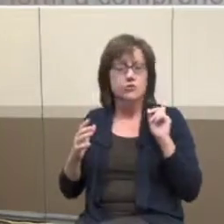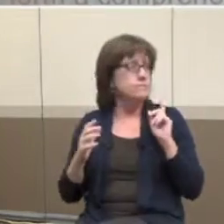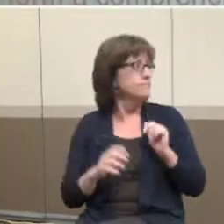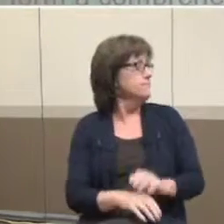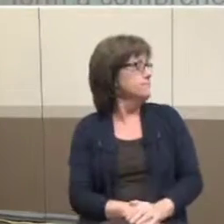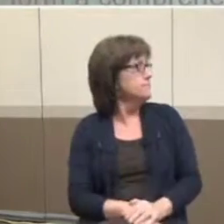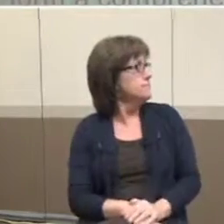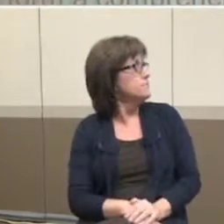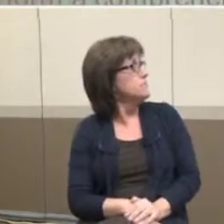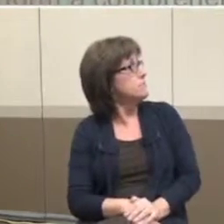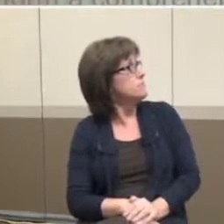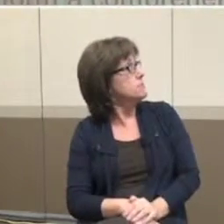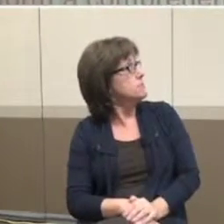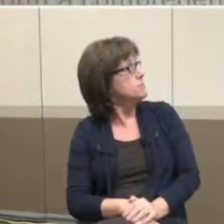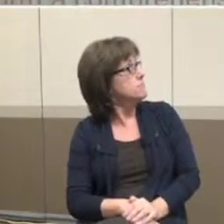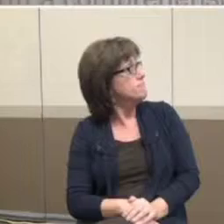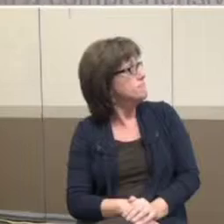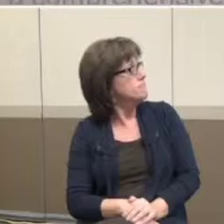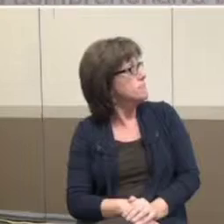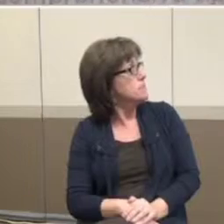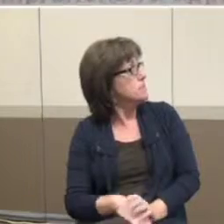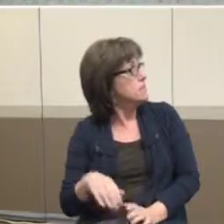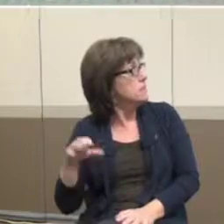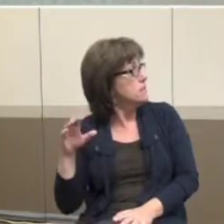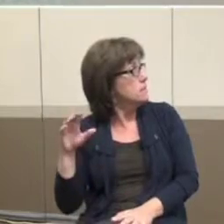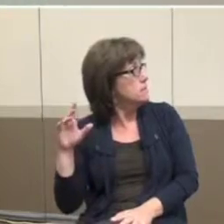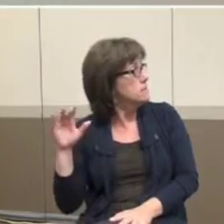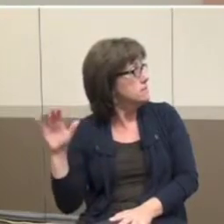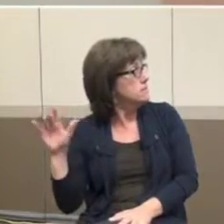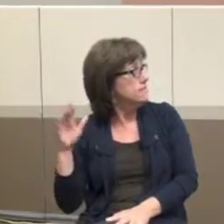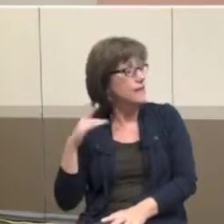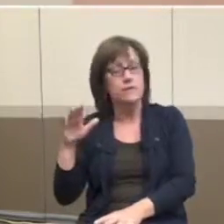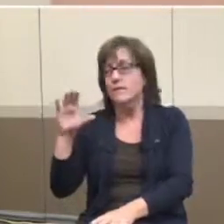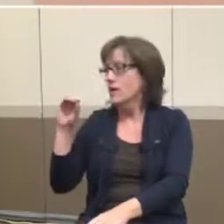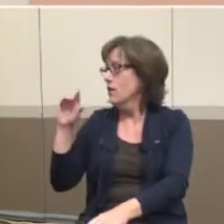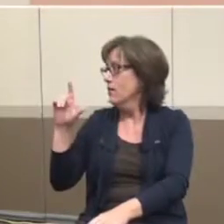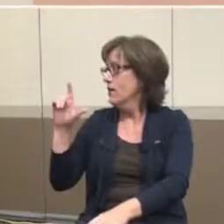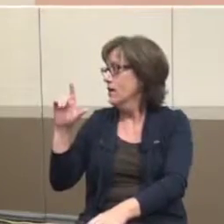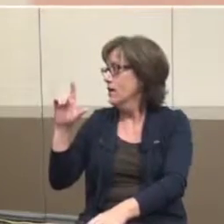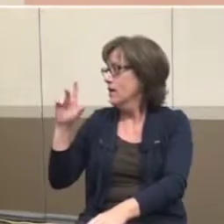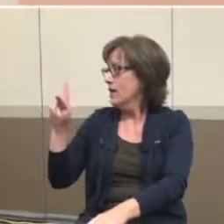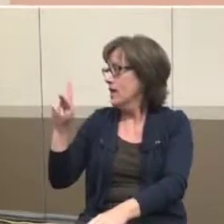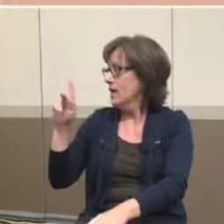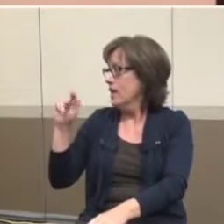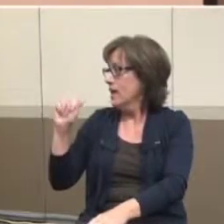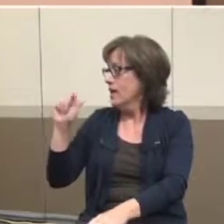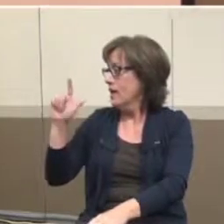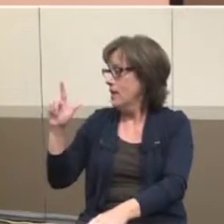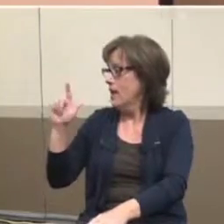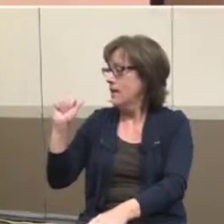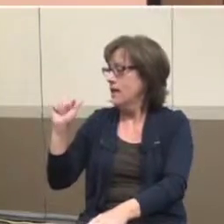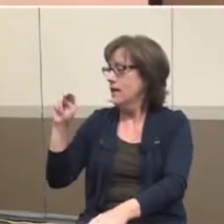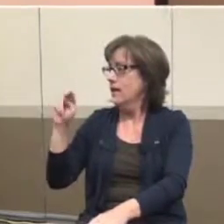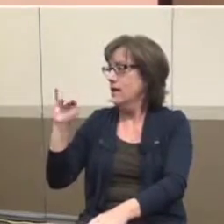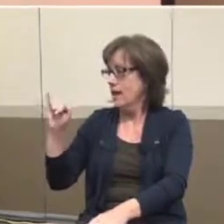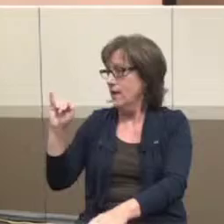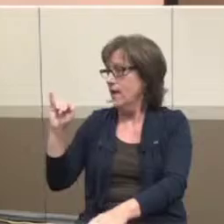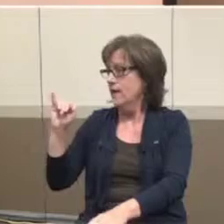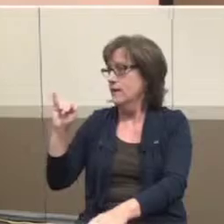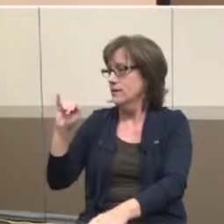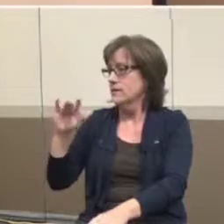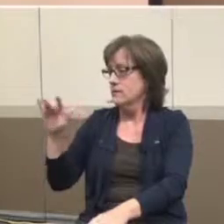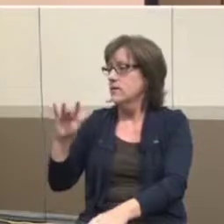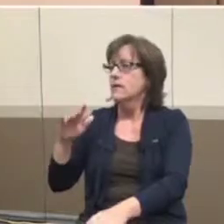Kalani, who is a professional drummer. He's also a certified music therapist. He's a professional